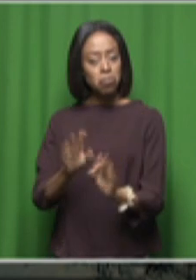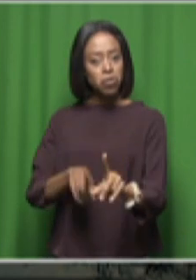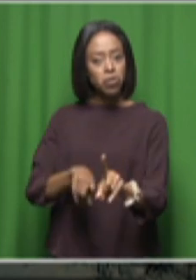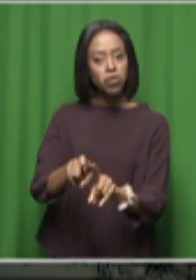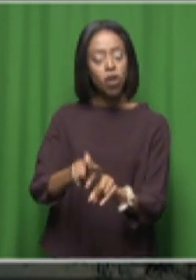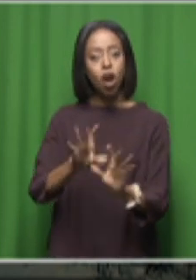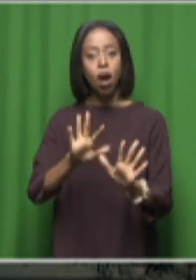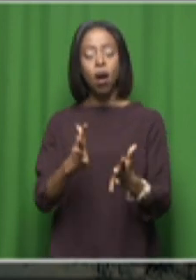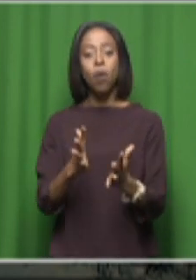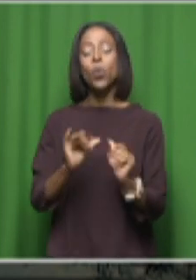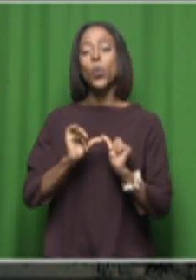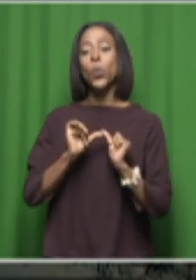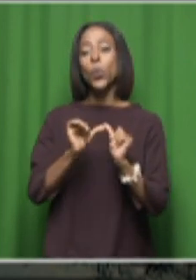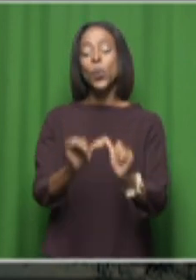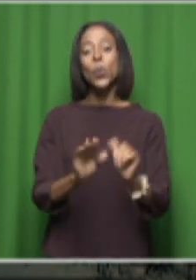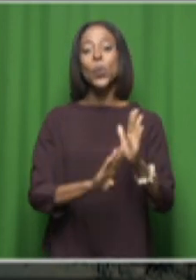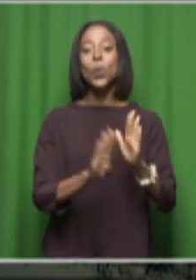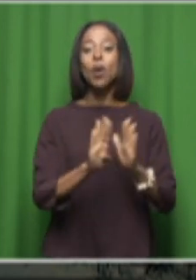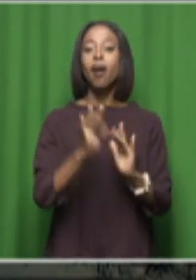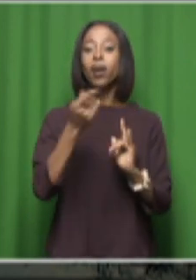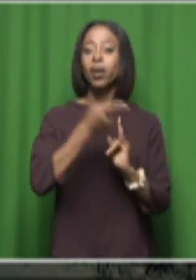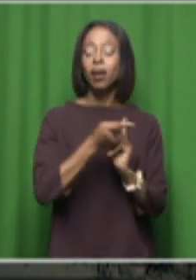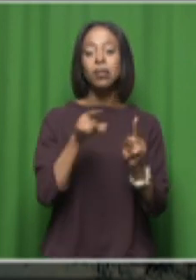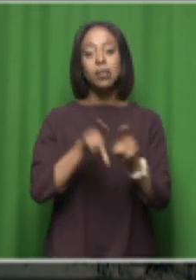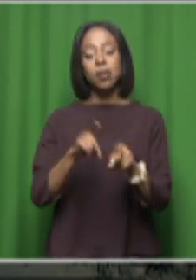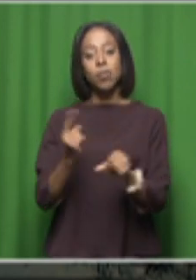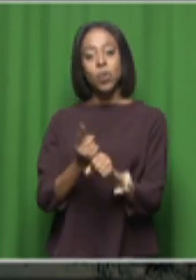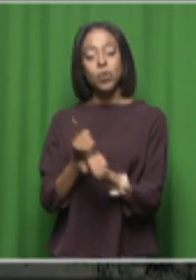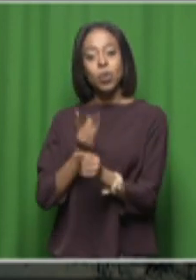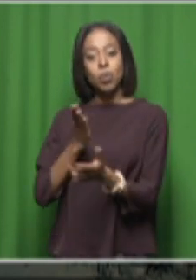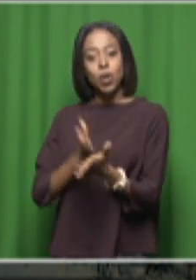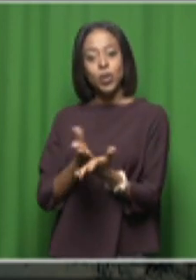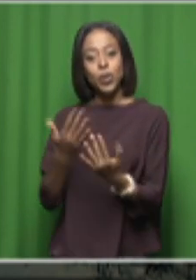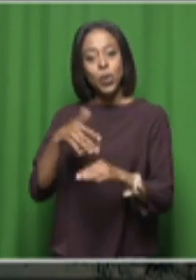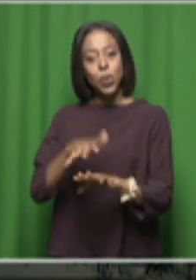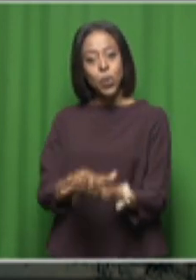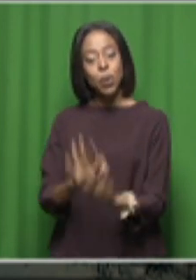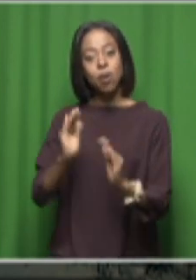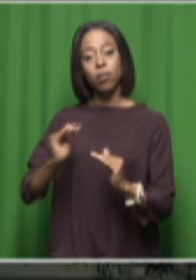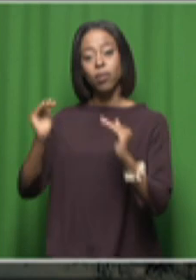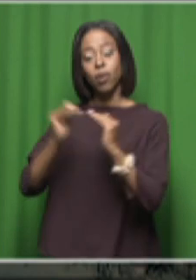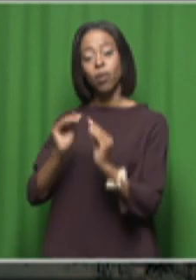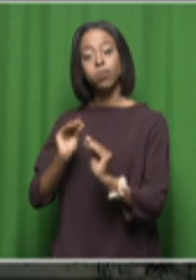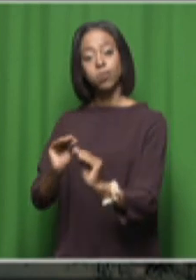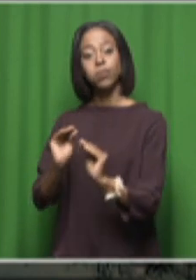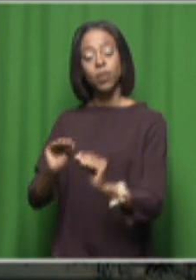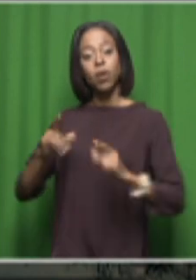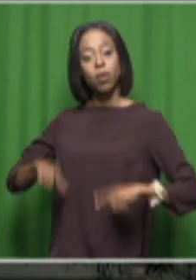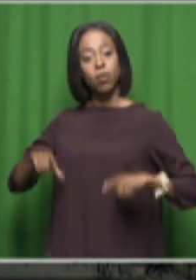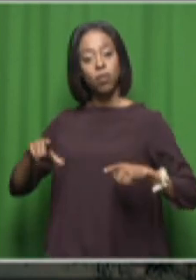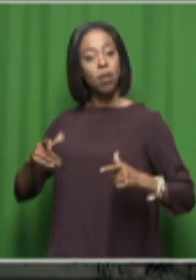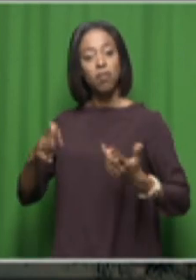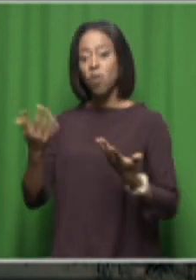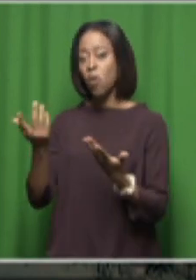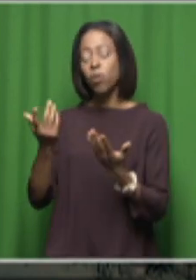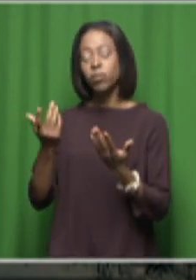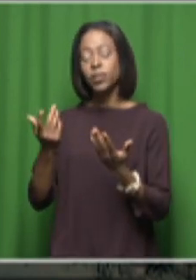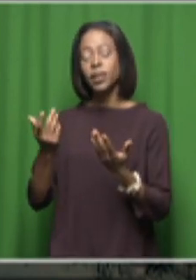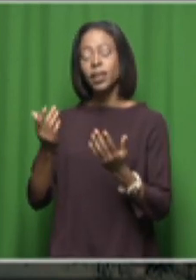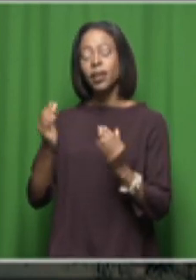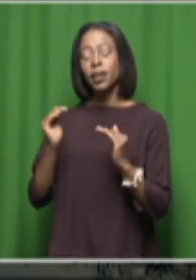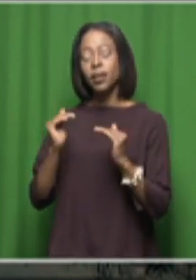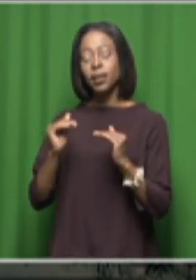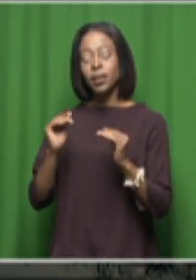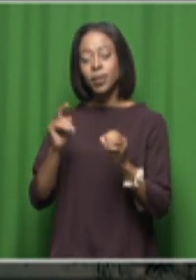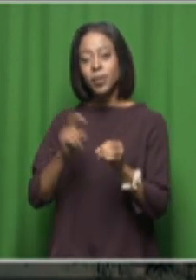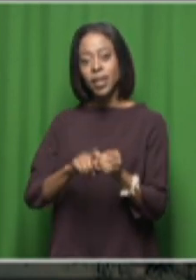the sustainable development goals of ensuring inclusive and equitable quality of education for all? Professor, let me